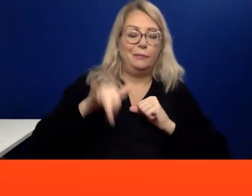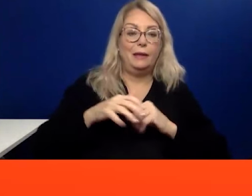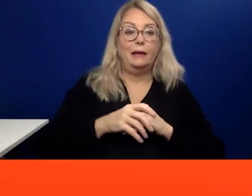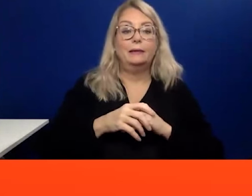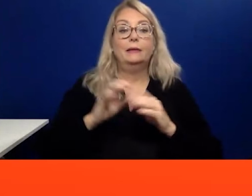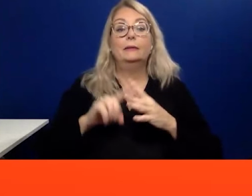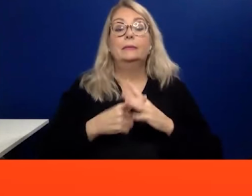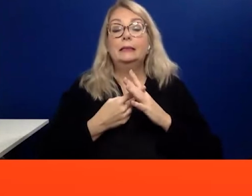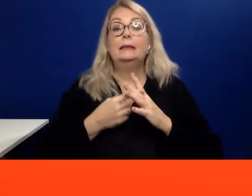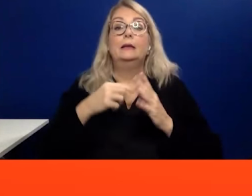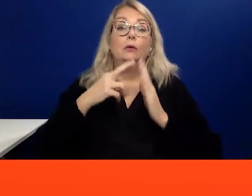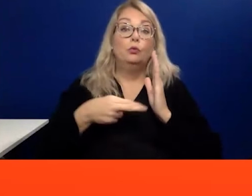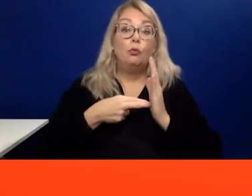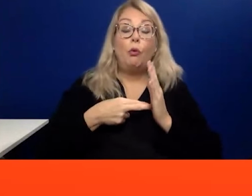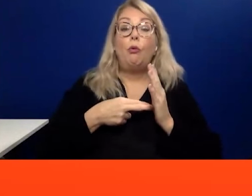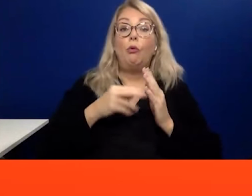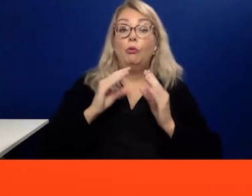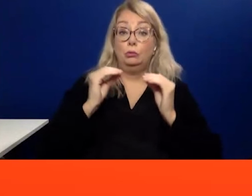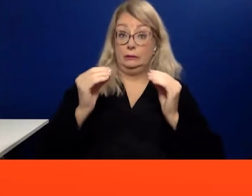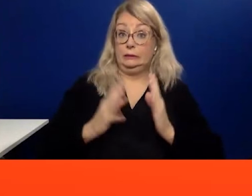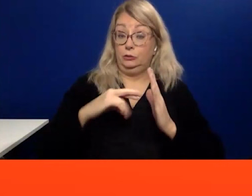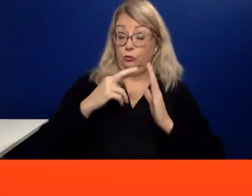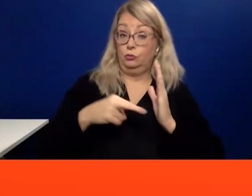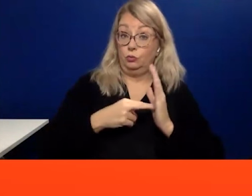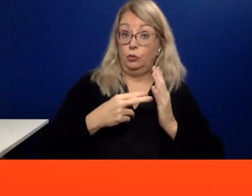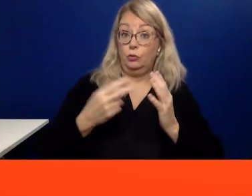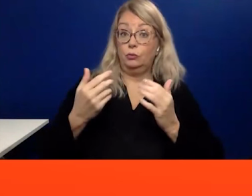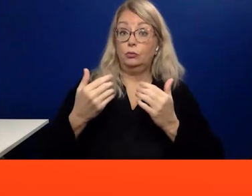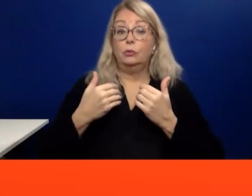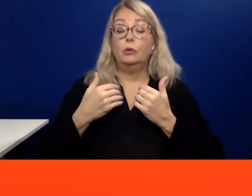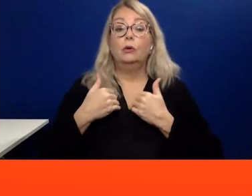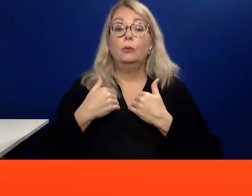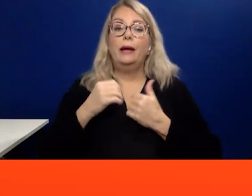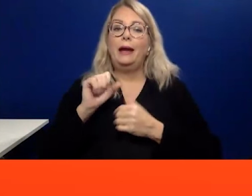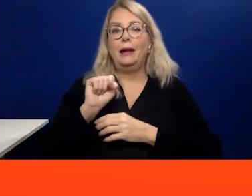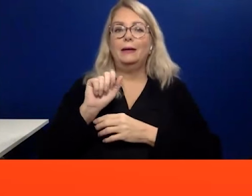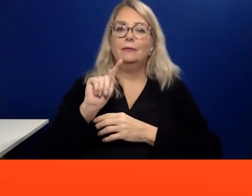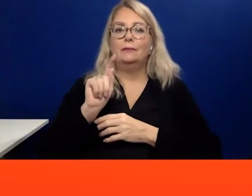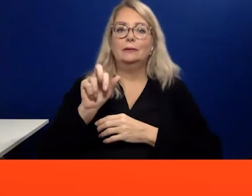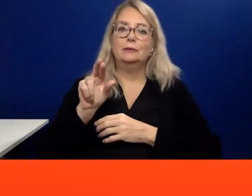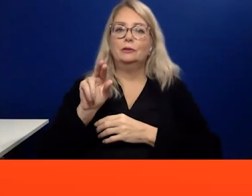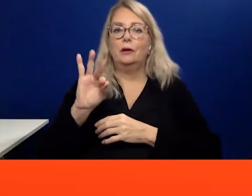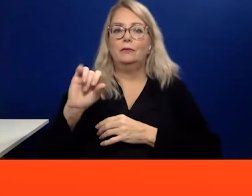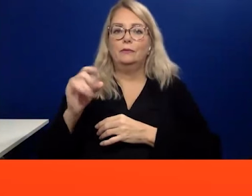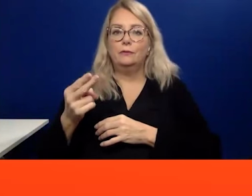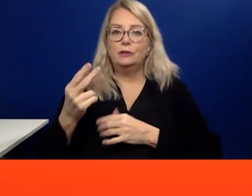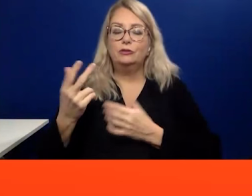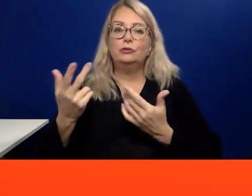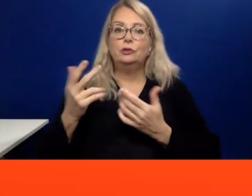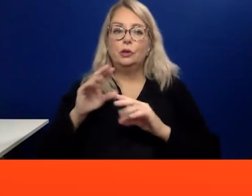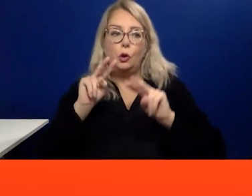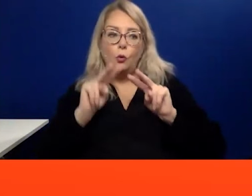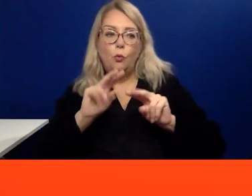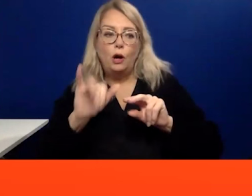a instructor, and we have the tools like Starfish to really watch that student and stay in touch,